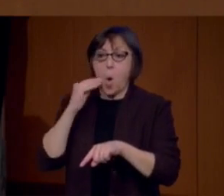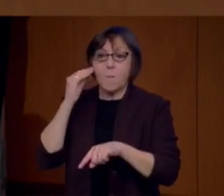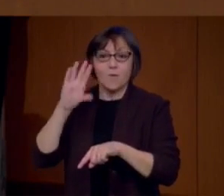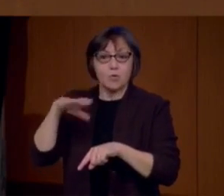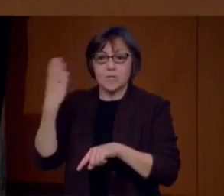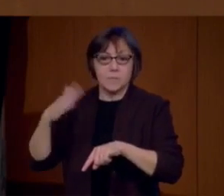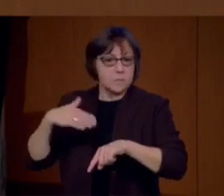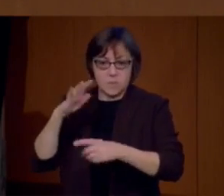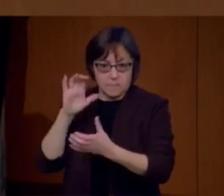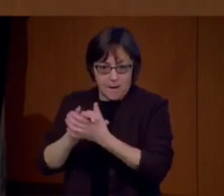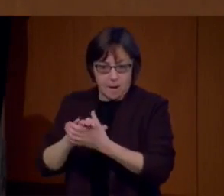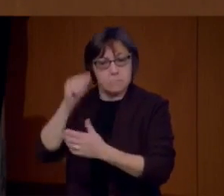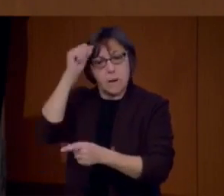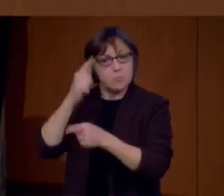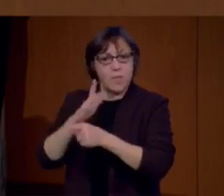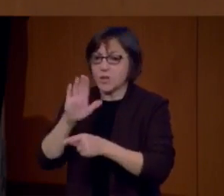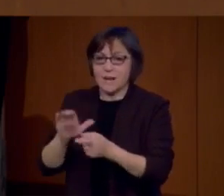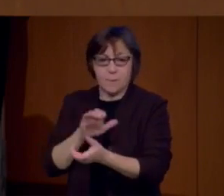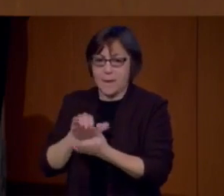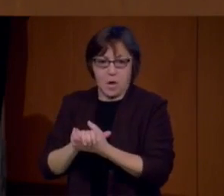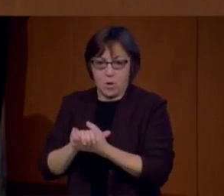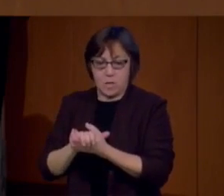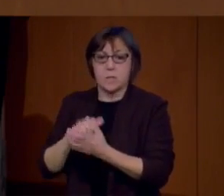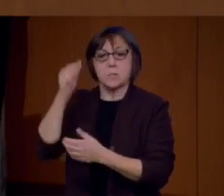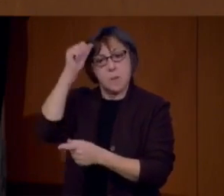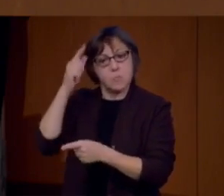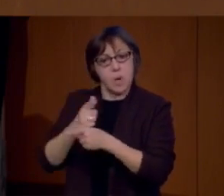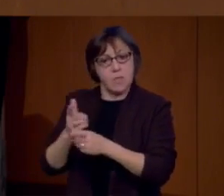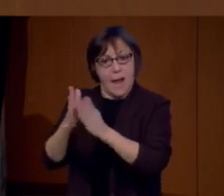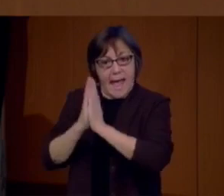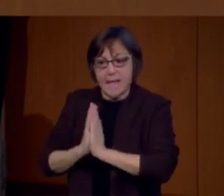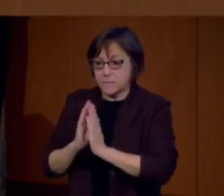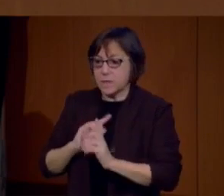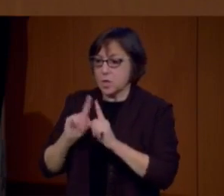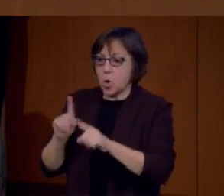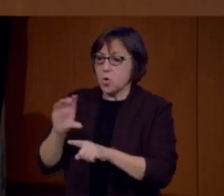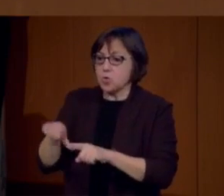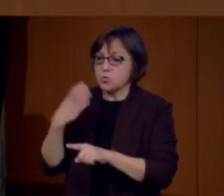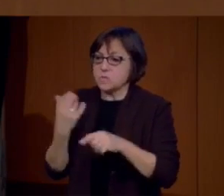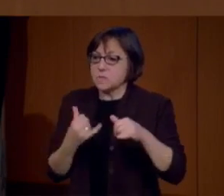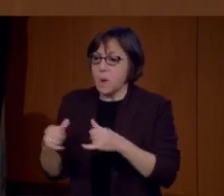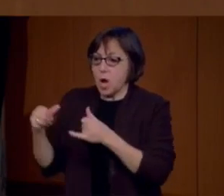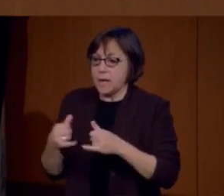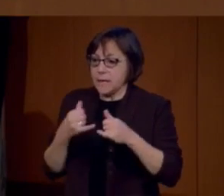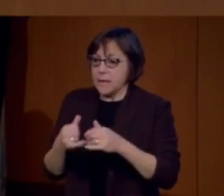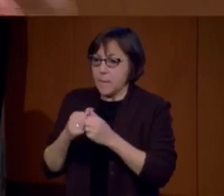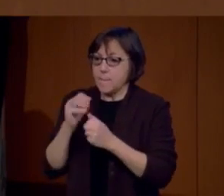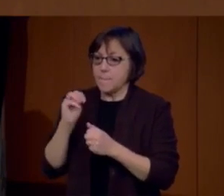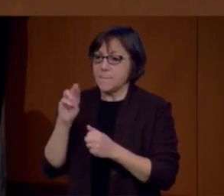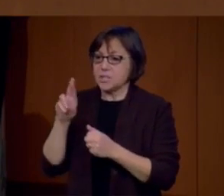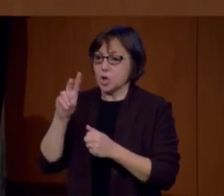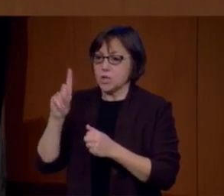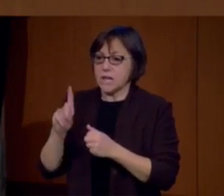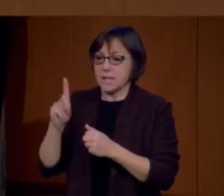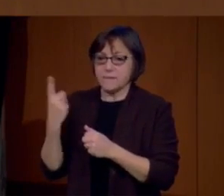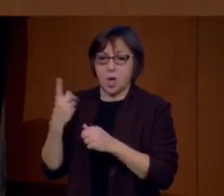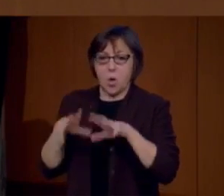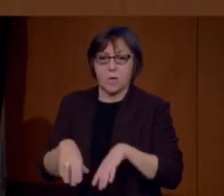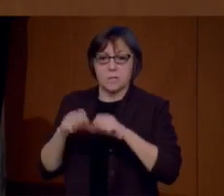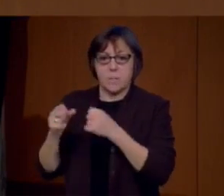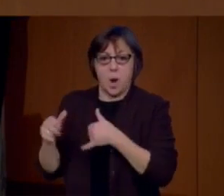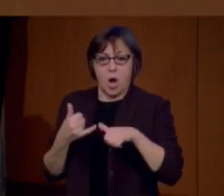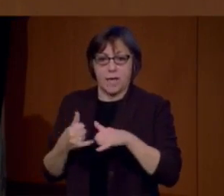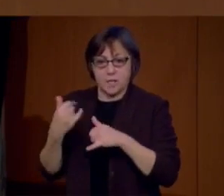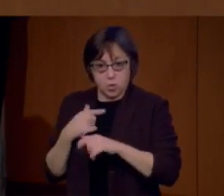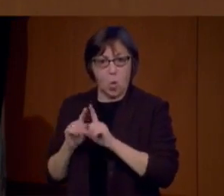married then, and my brother never got married. So he asked me to go to a Christmas party with him that Mr. Delavan always threw for his workers. So